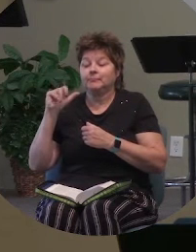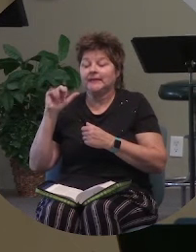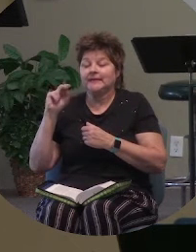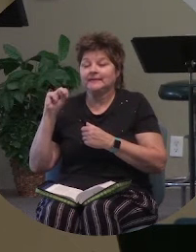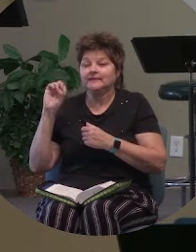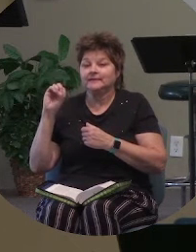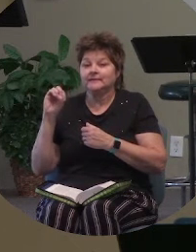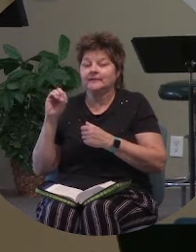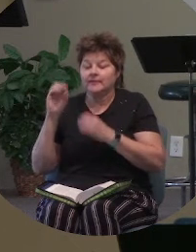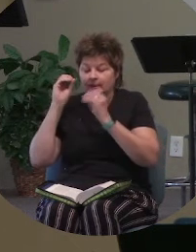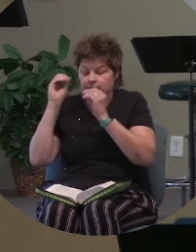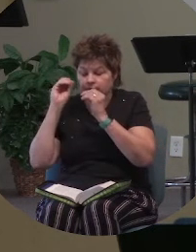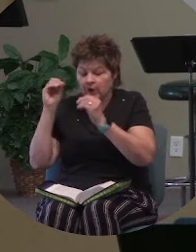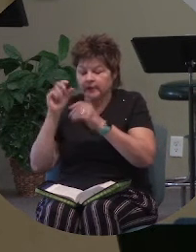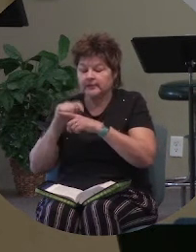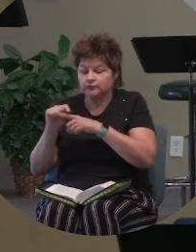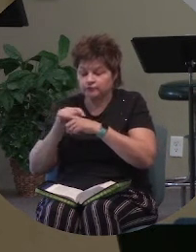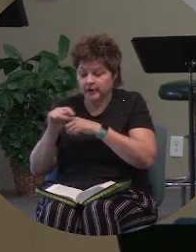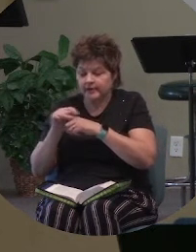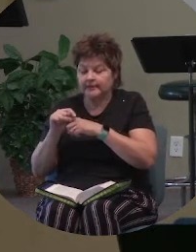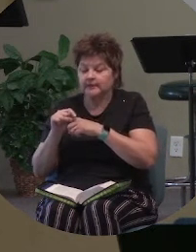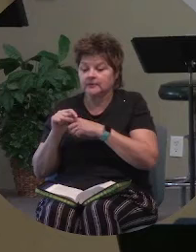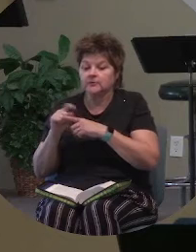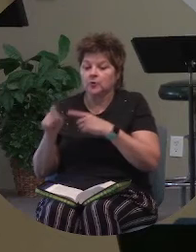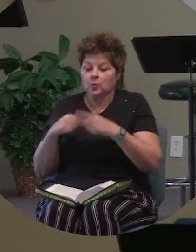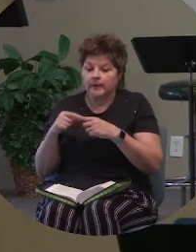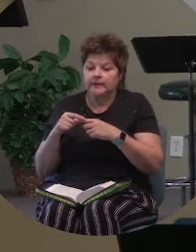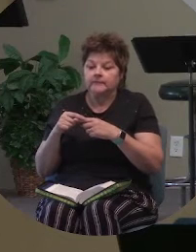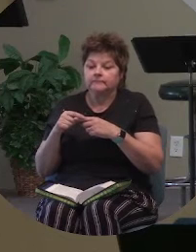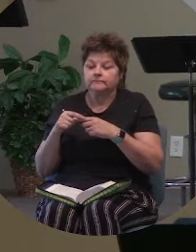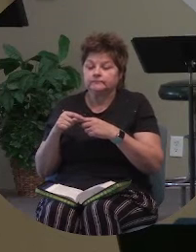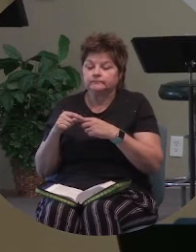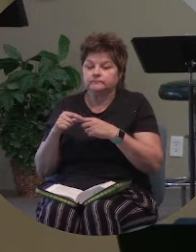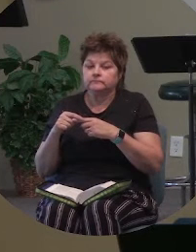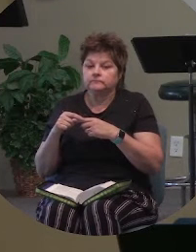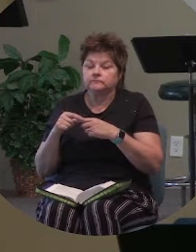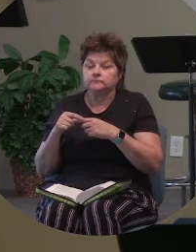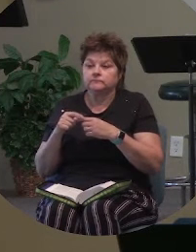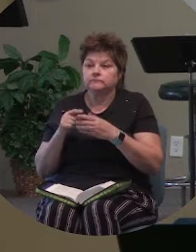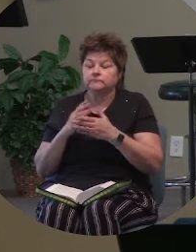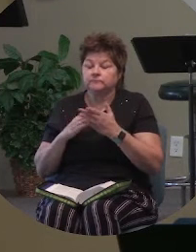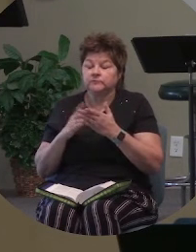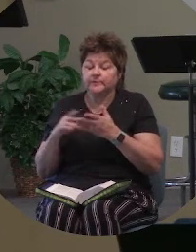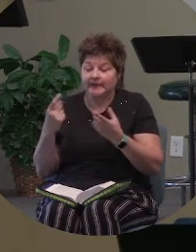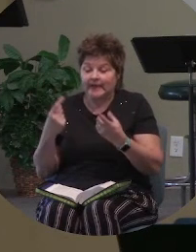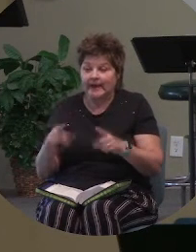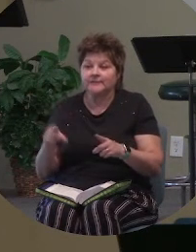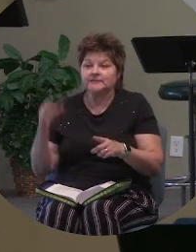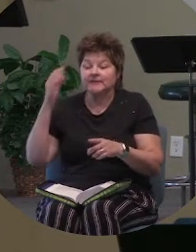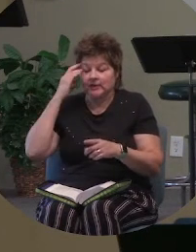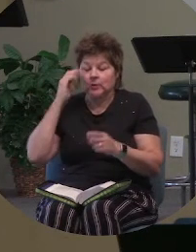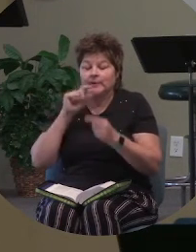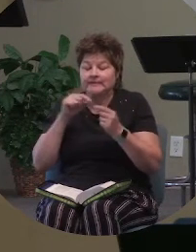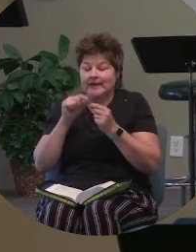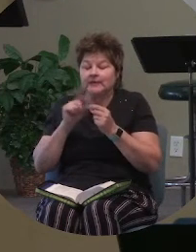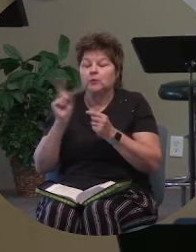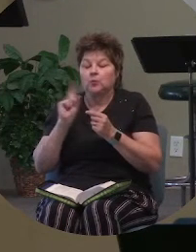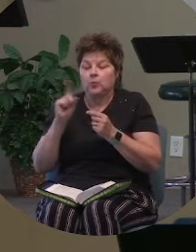certain ways, so that when the rubber meets the road or crisis comes, they know exactly where to